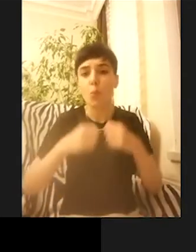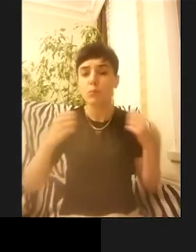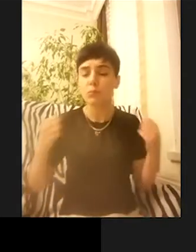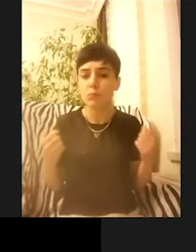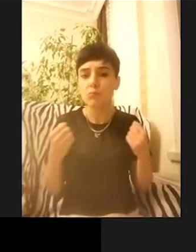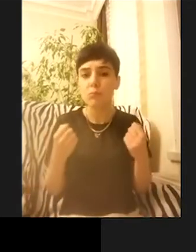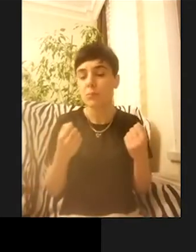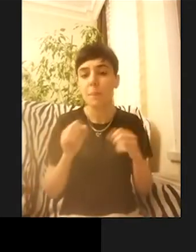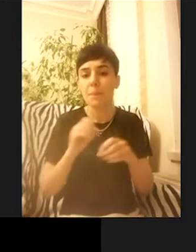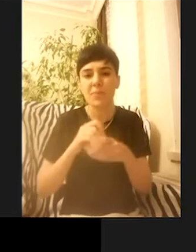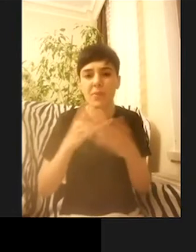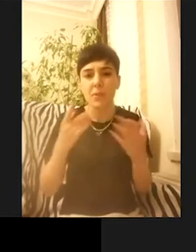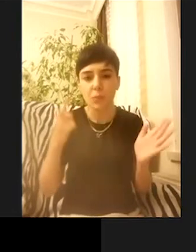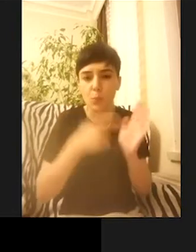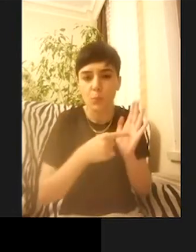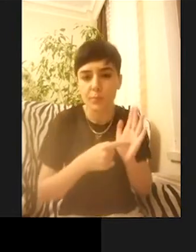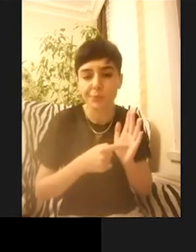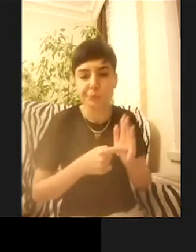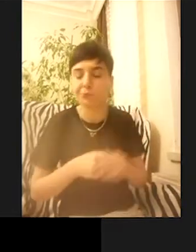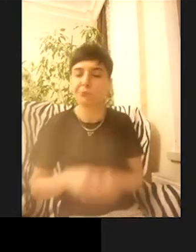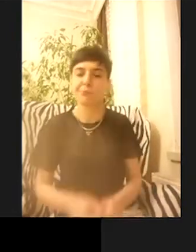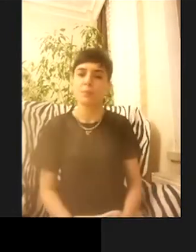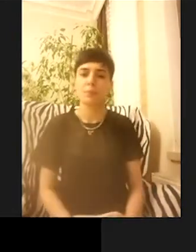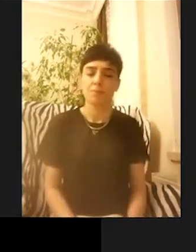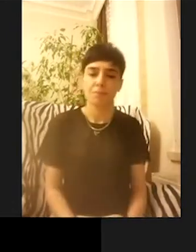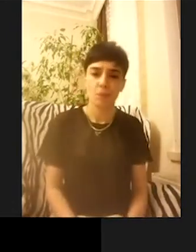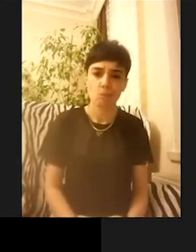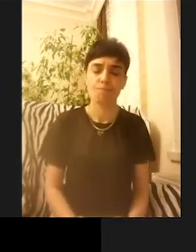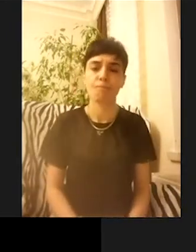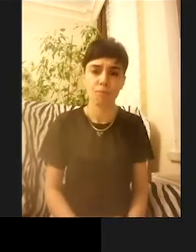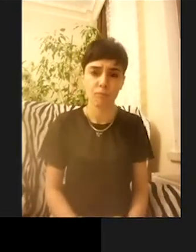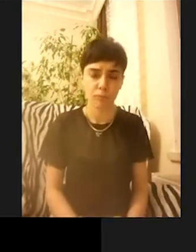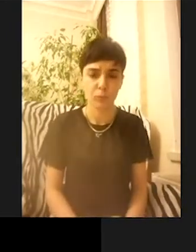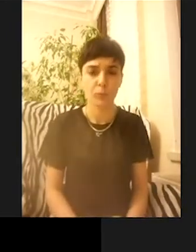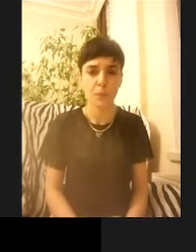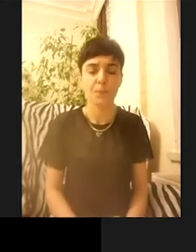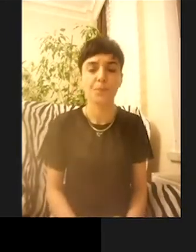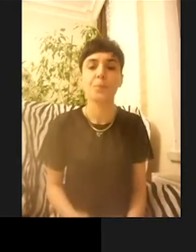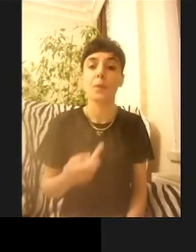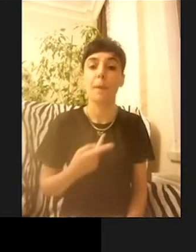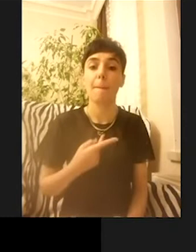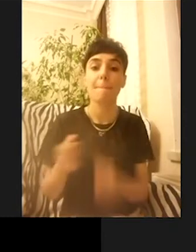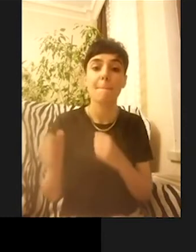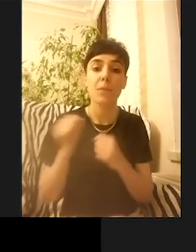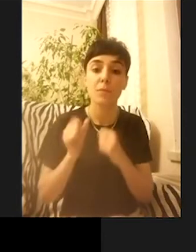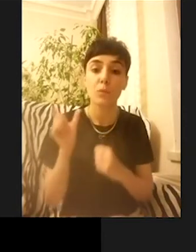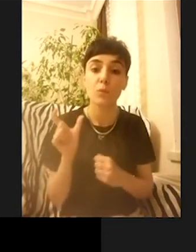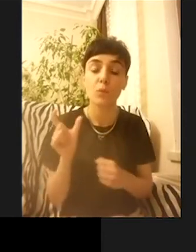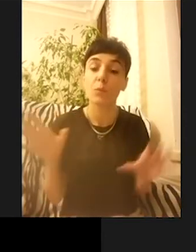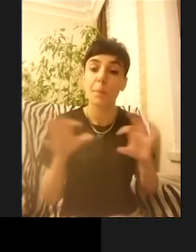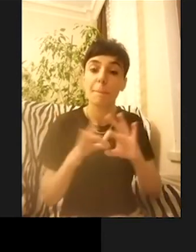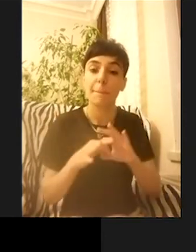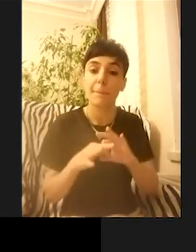engaged with activism was the story of silences. So I, for a long time, couldn't speak the way